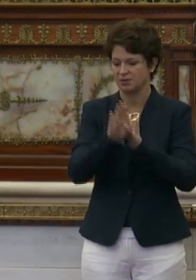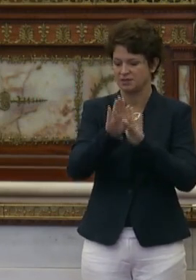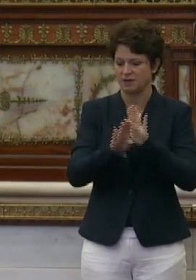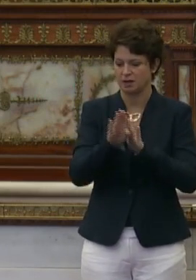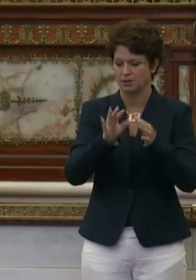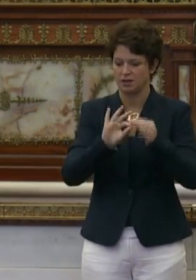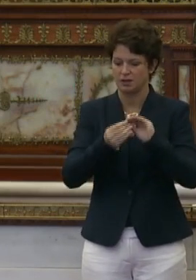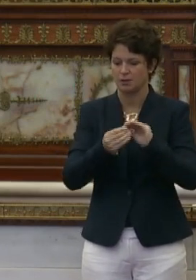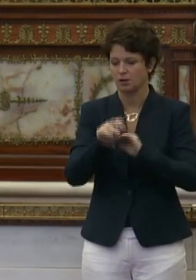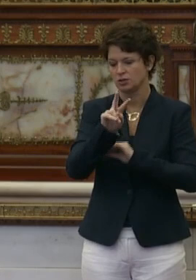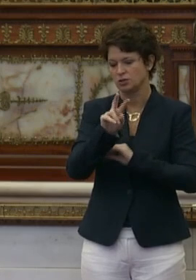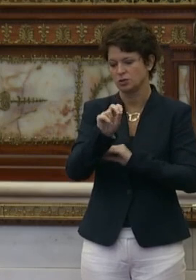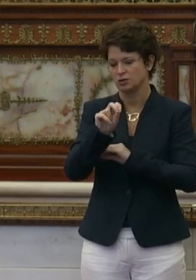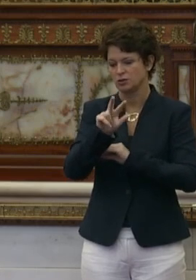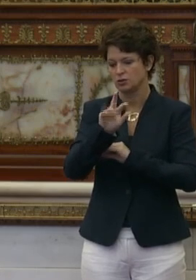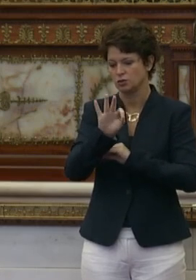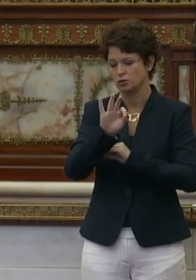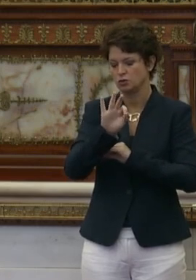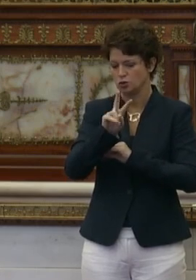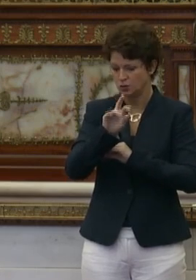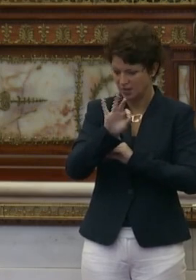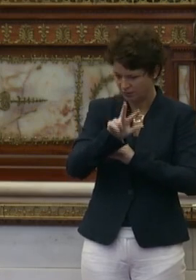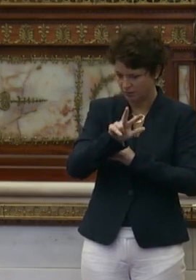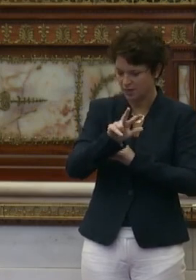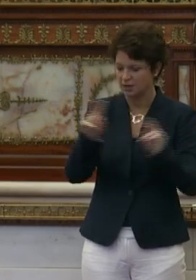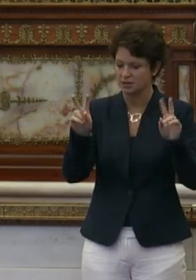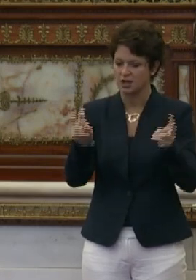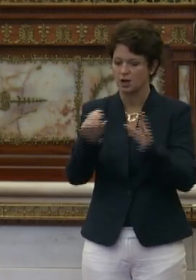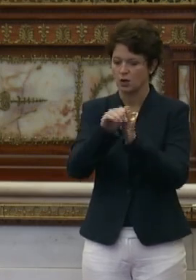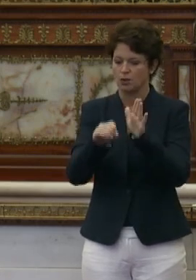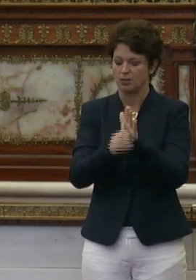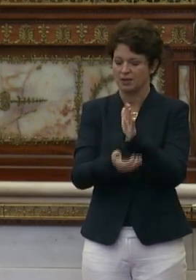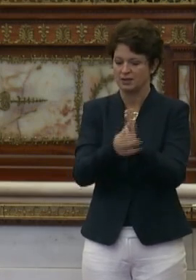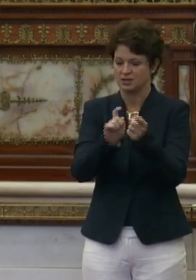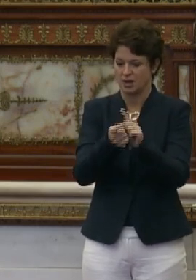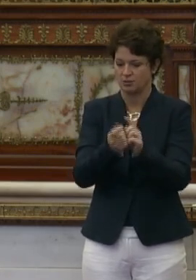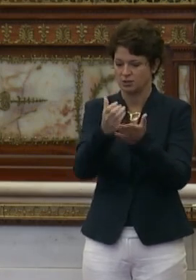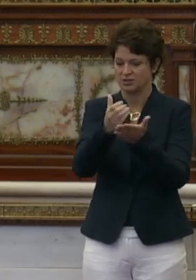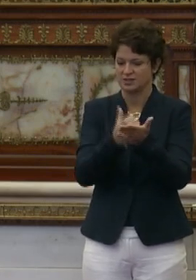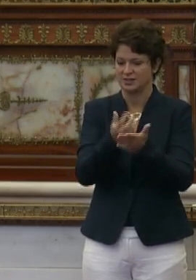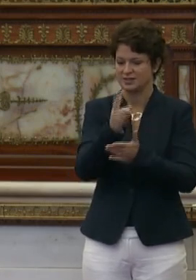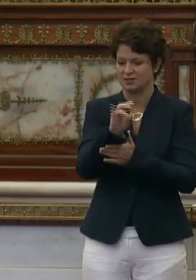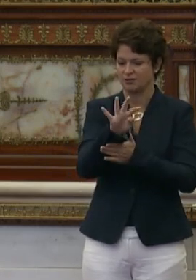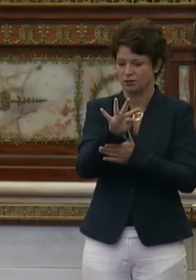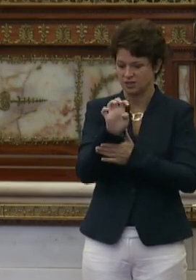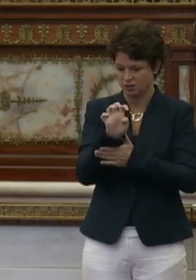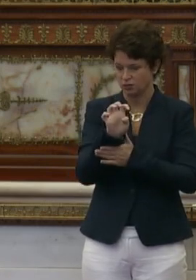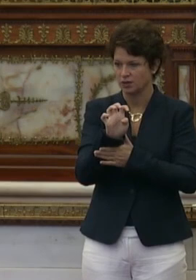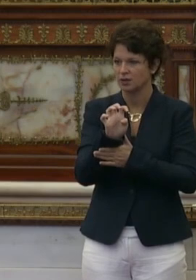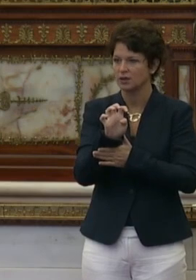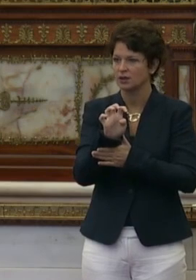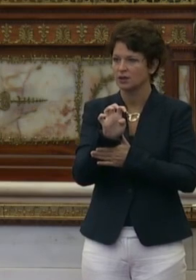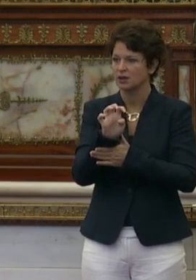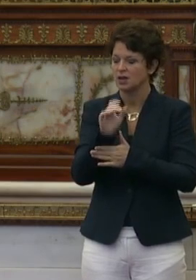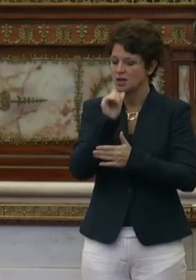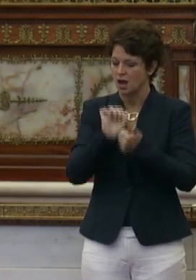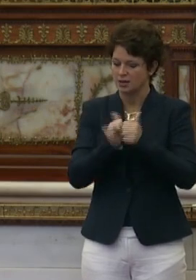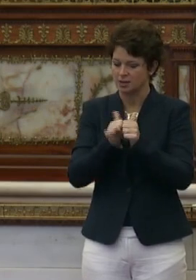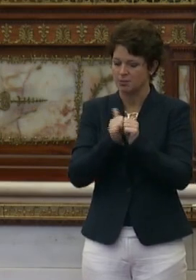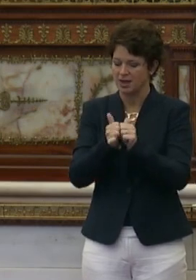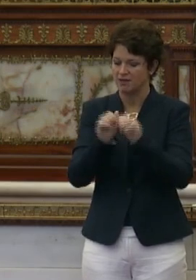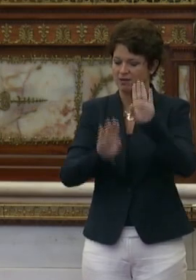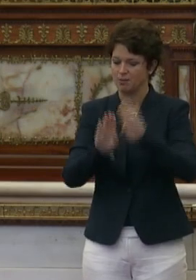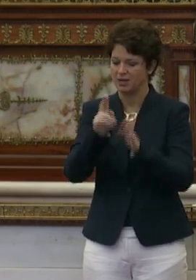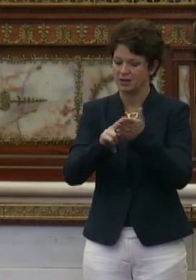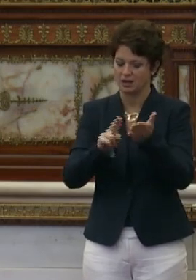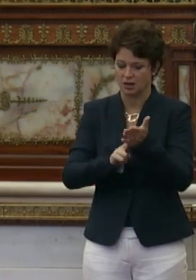which is referred Bill Number 200293, entitled an ordinance amending Chapter 17-1400 of the Philadelphia Code in sale of non-competitively bid